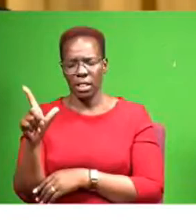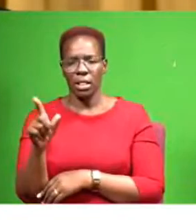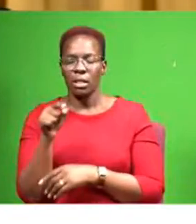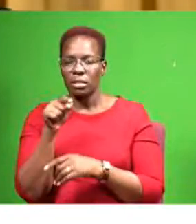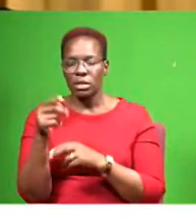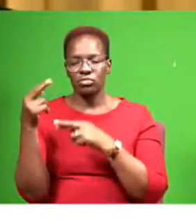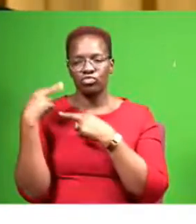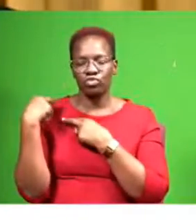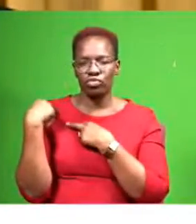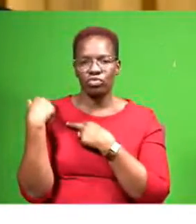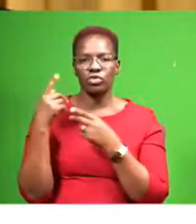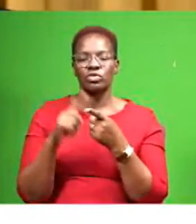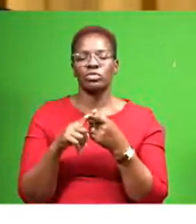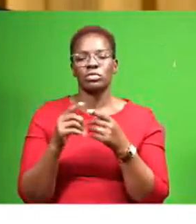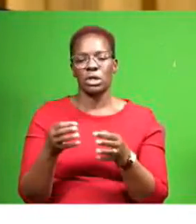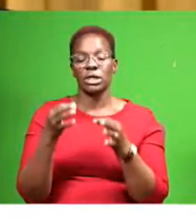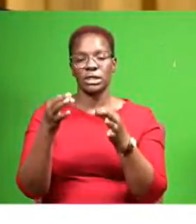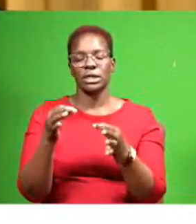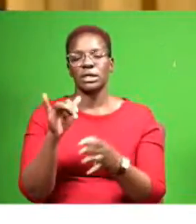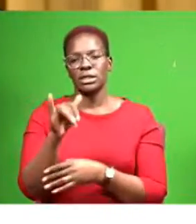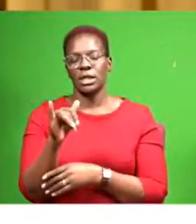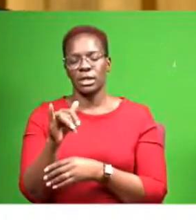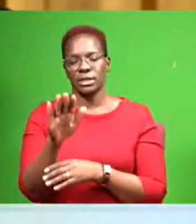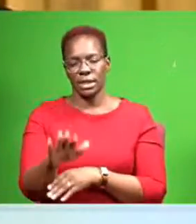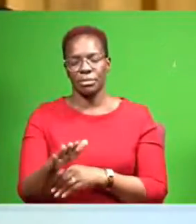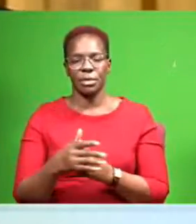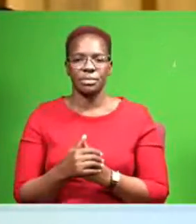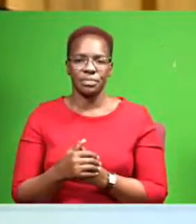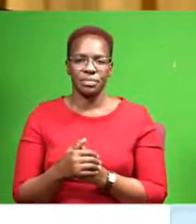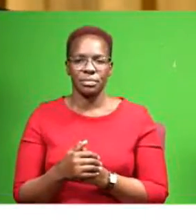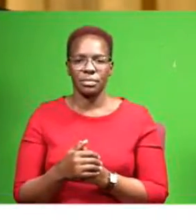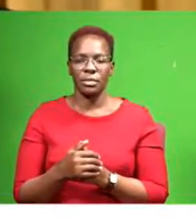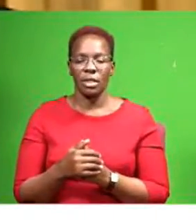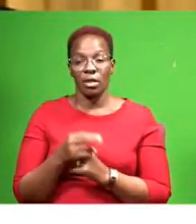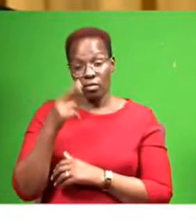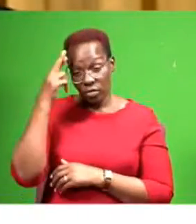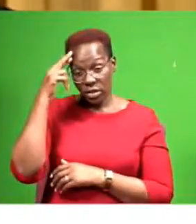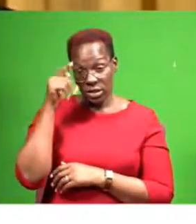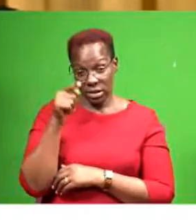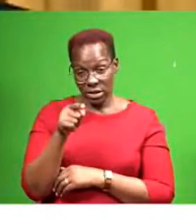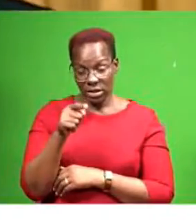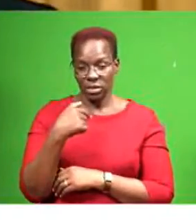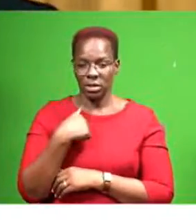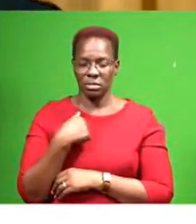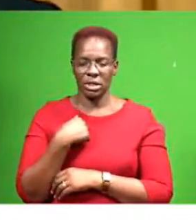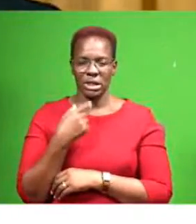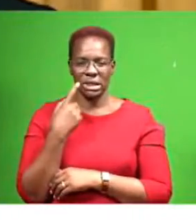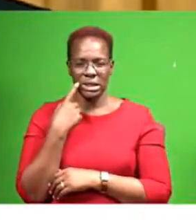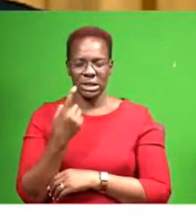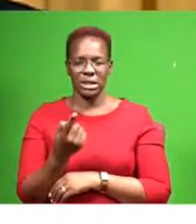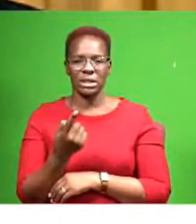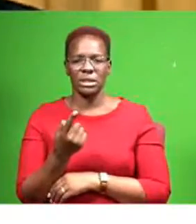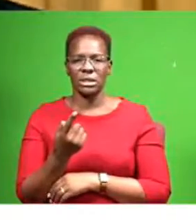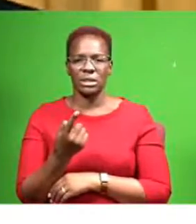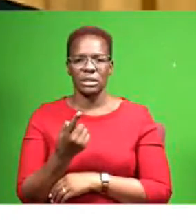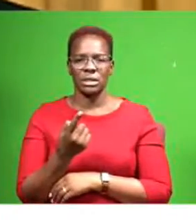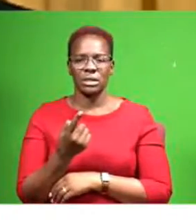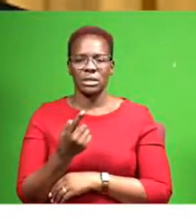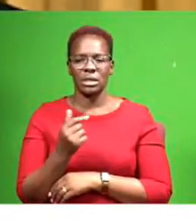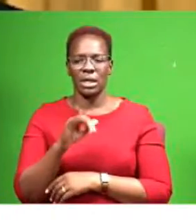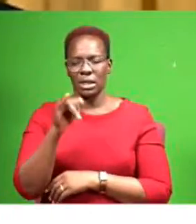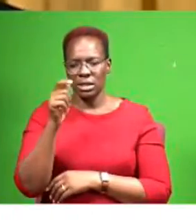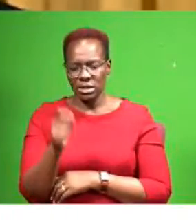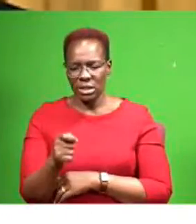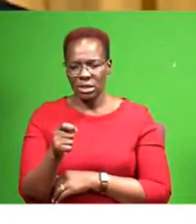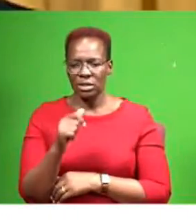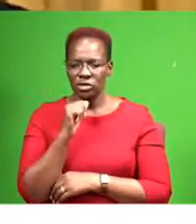mandate was expended at that stage. For these reasons, I find that the learned judges not only erred